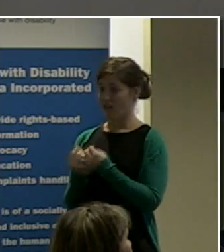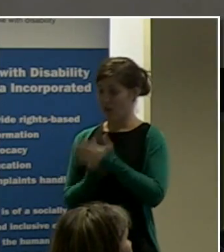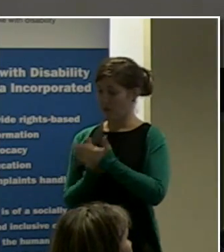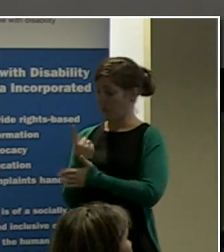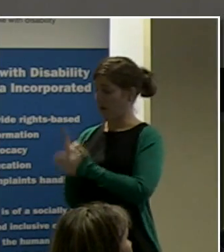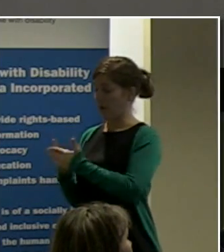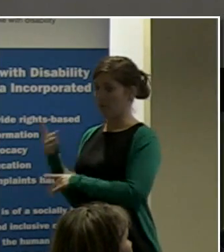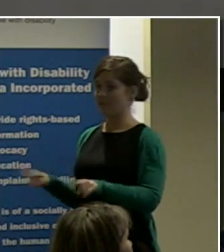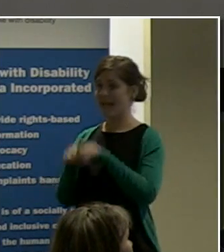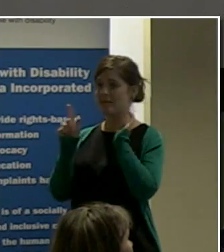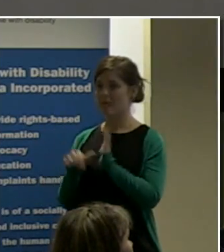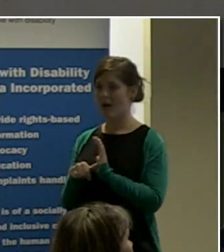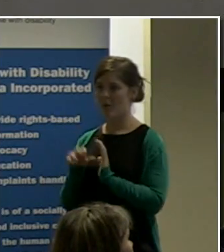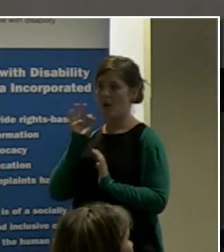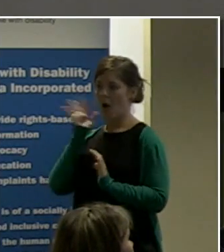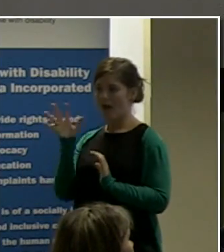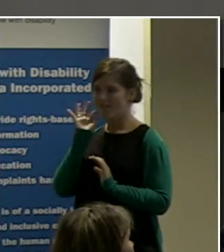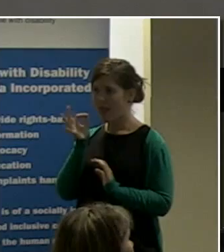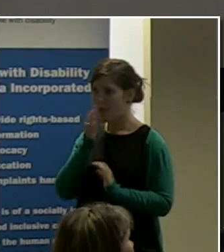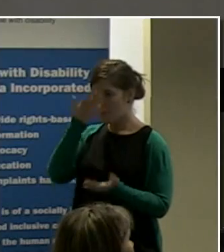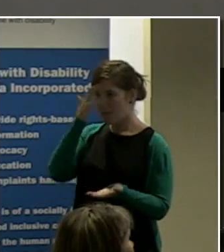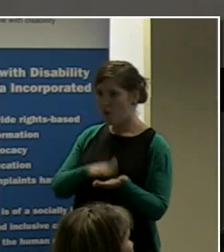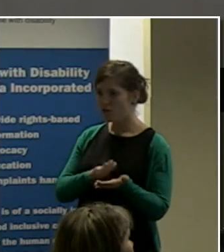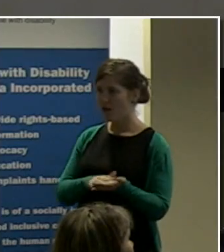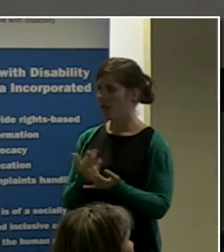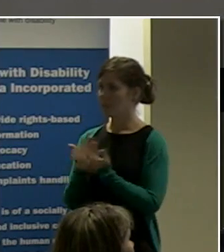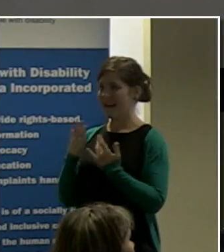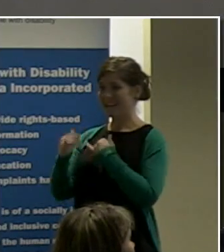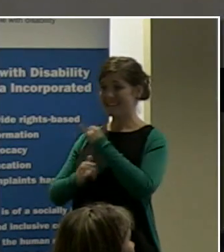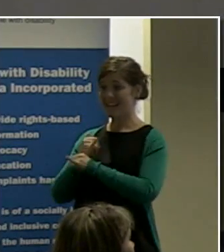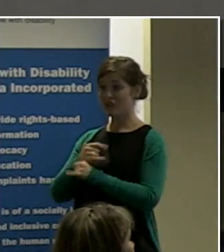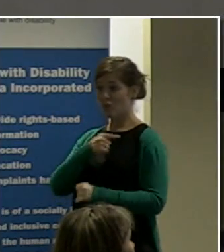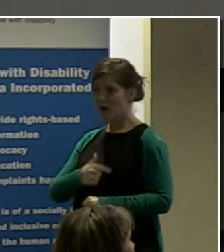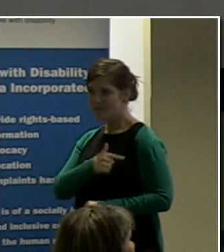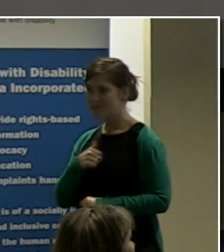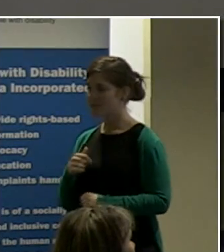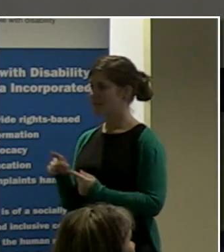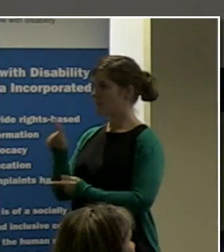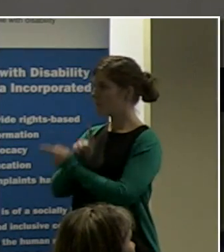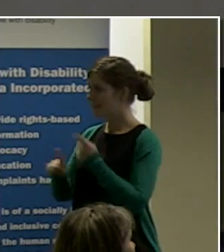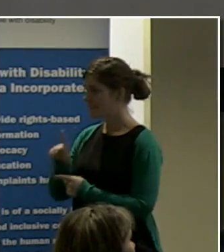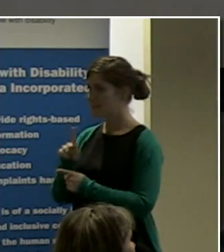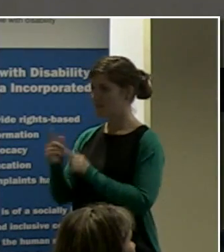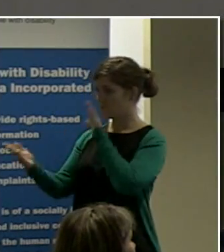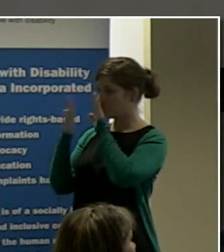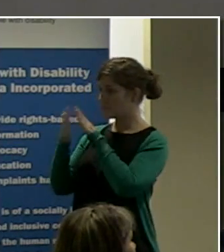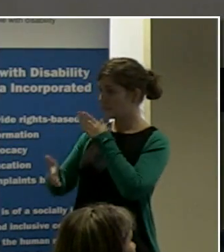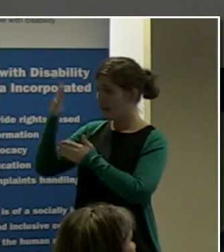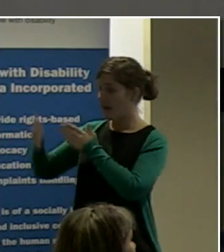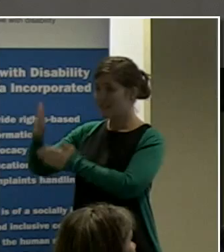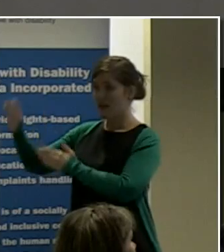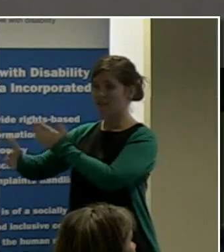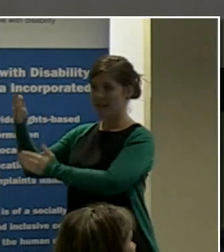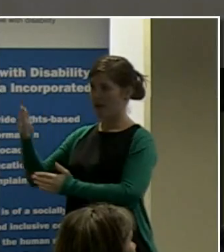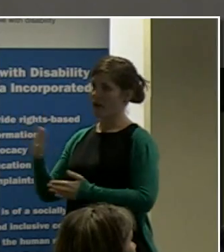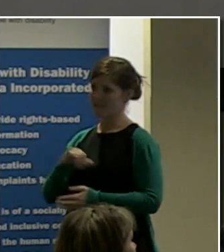the White Flower Memorial, a whole lot of international commitments and meetings, lots of deadlines come through, and yet people have come